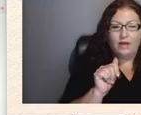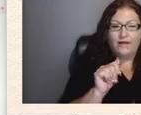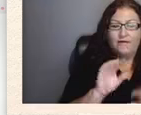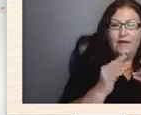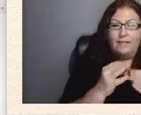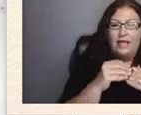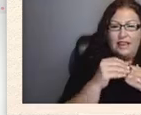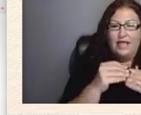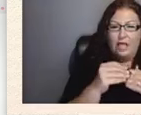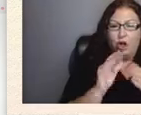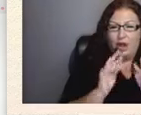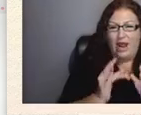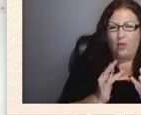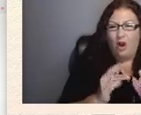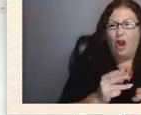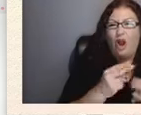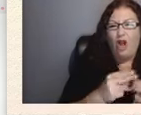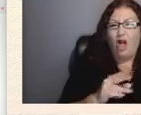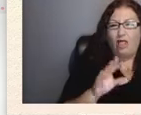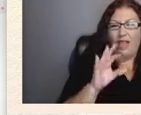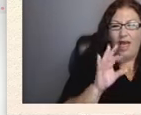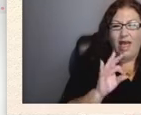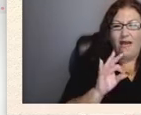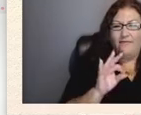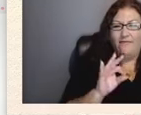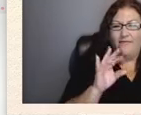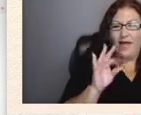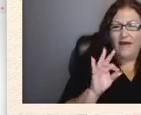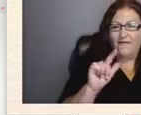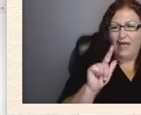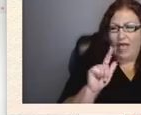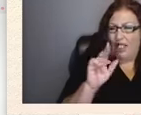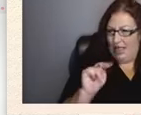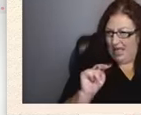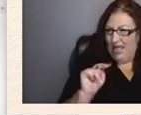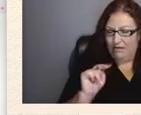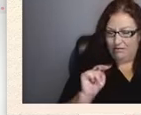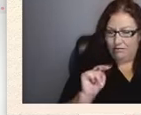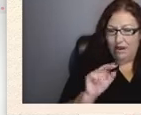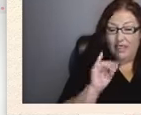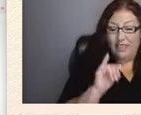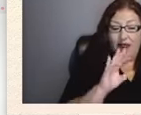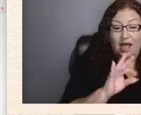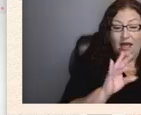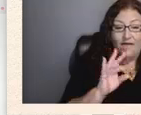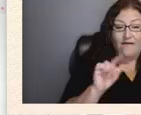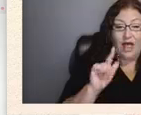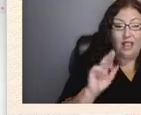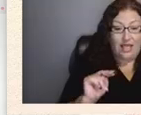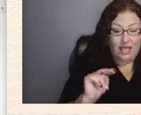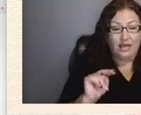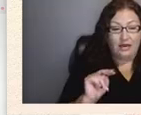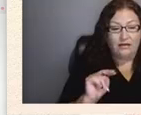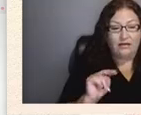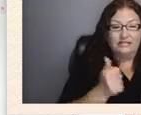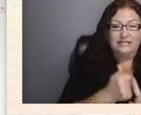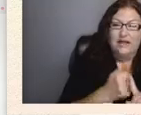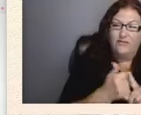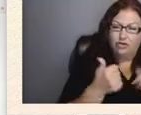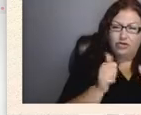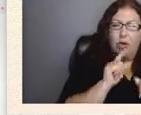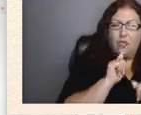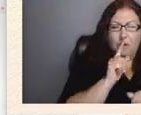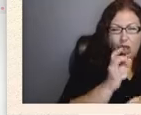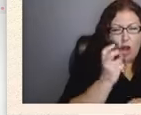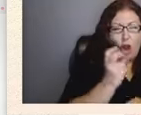referred to now as the FFLN. And the FFLN is trying really hard to be a